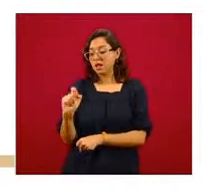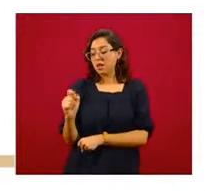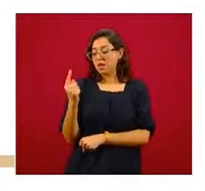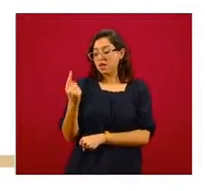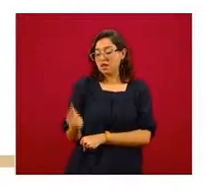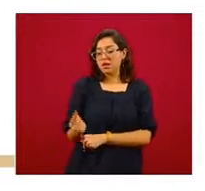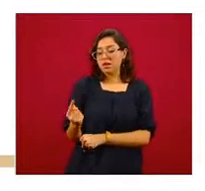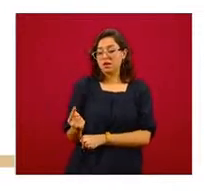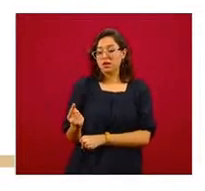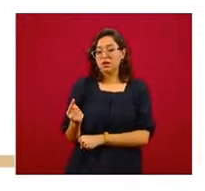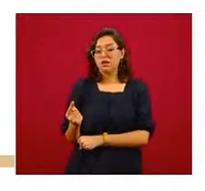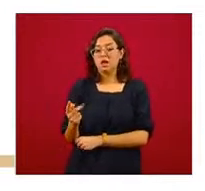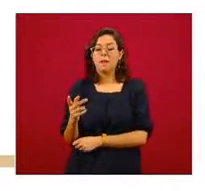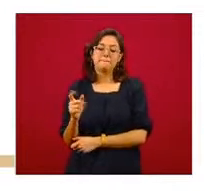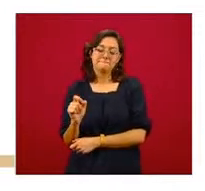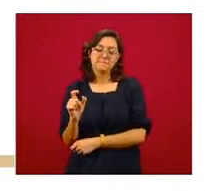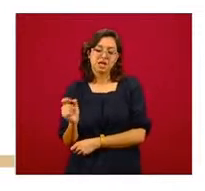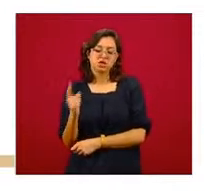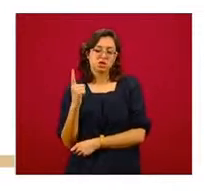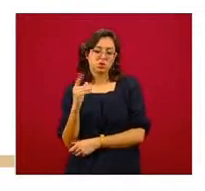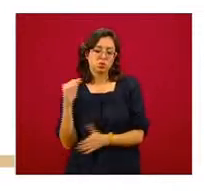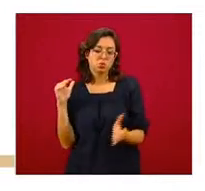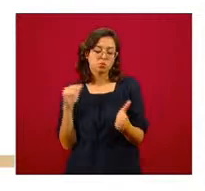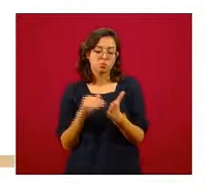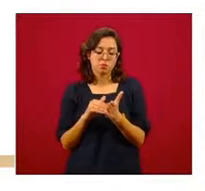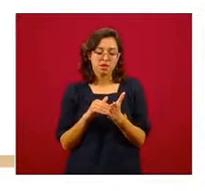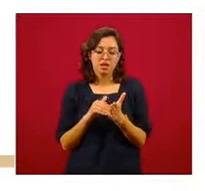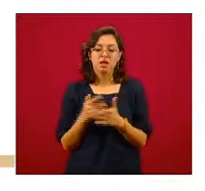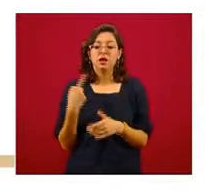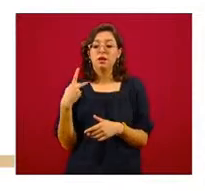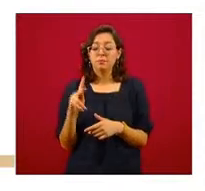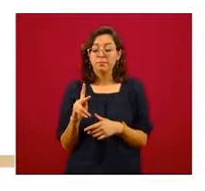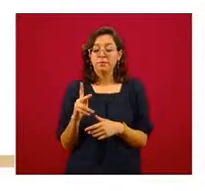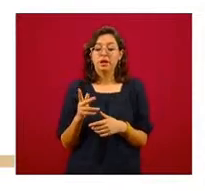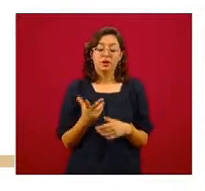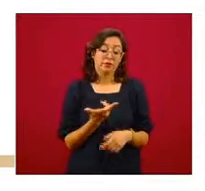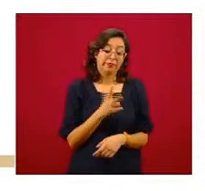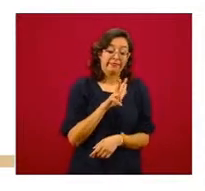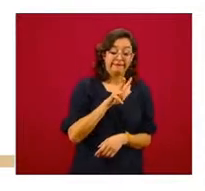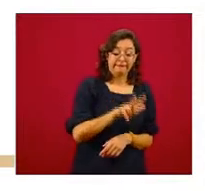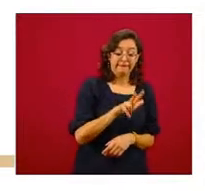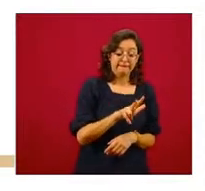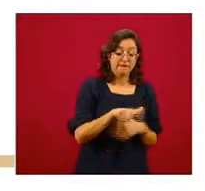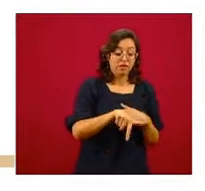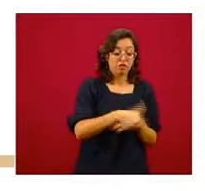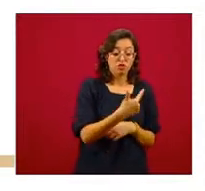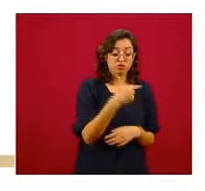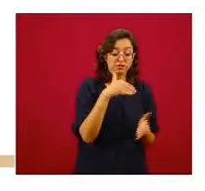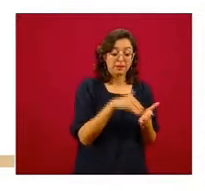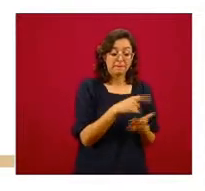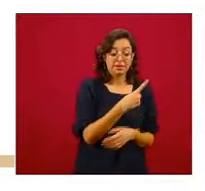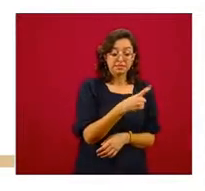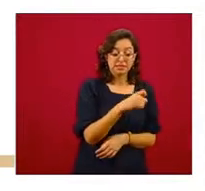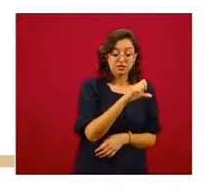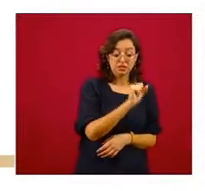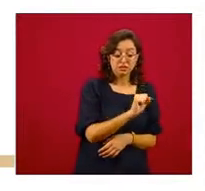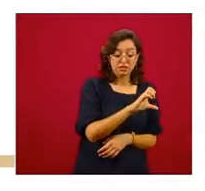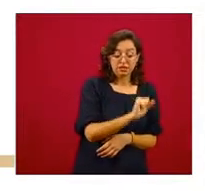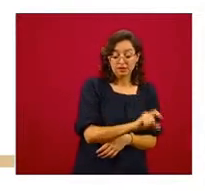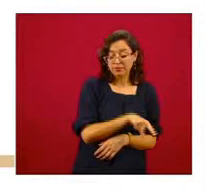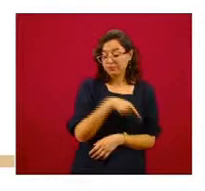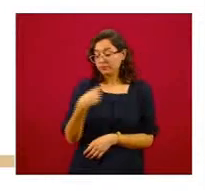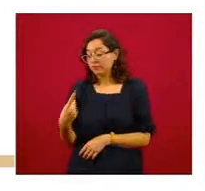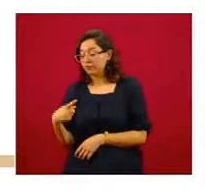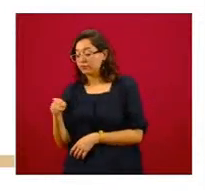18,500 by week 20, and over 21,000 by week 22. But if you compare week